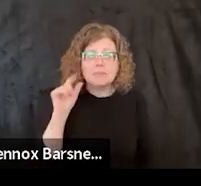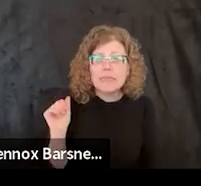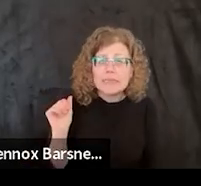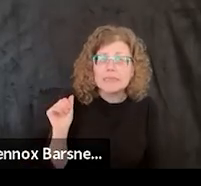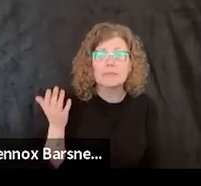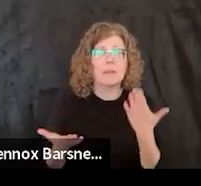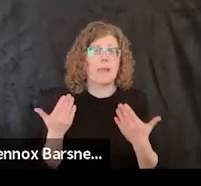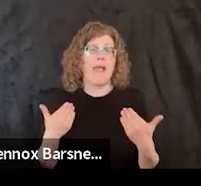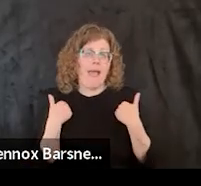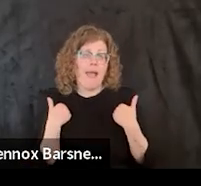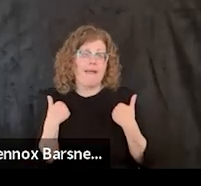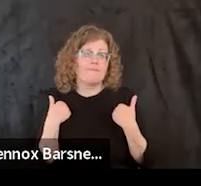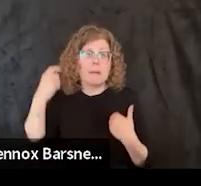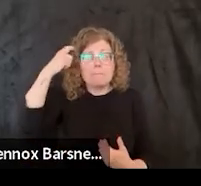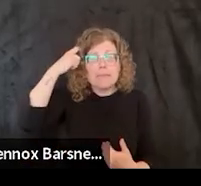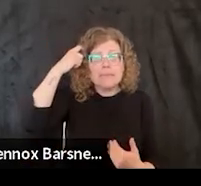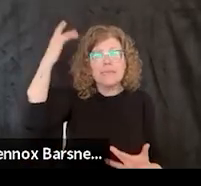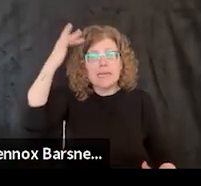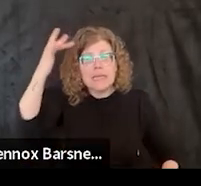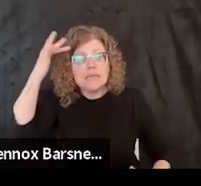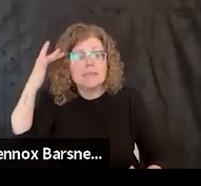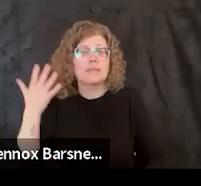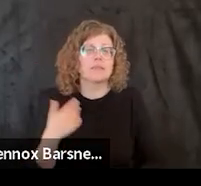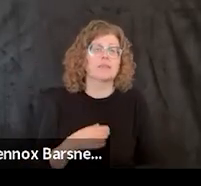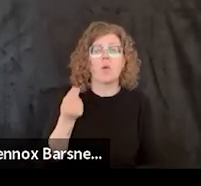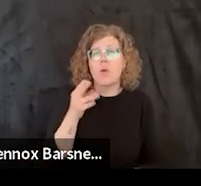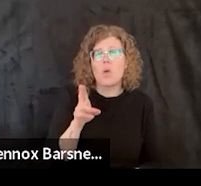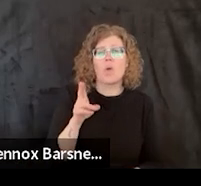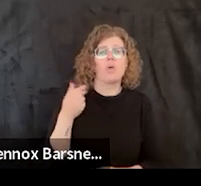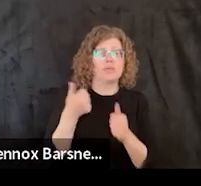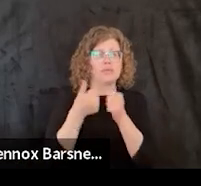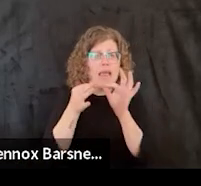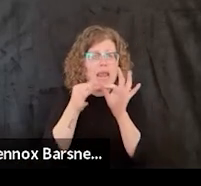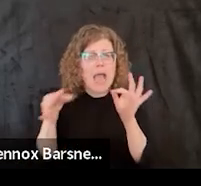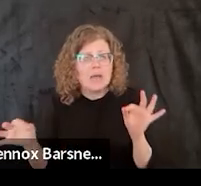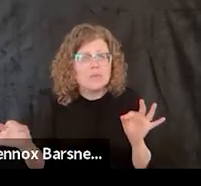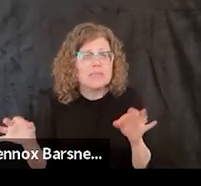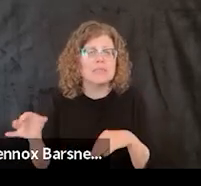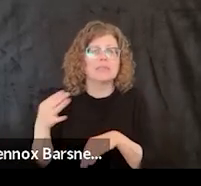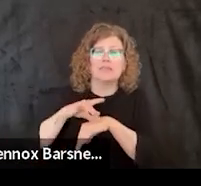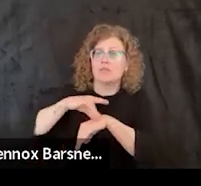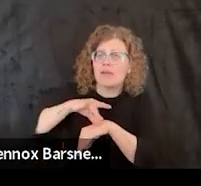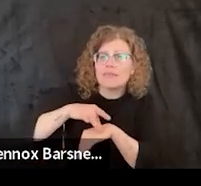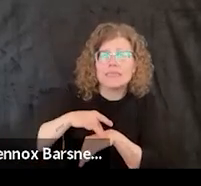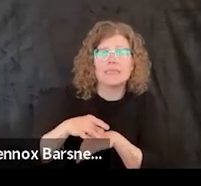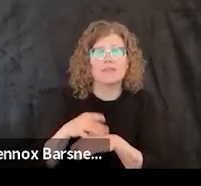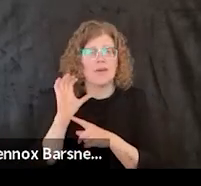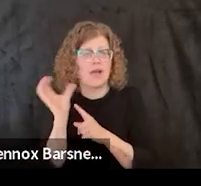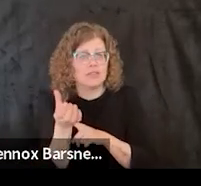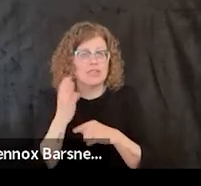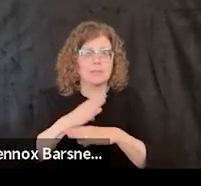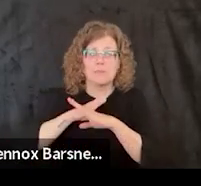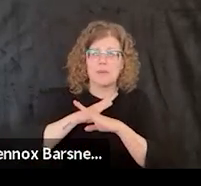illness, facing language, geographic, or cultural barriers, facing technological